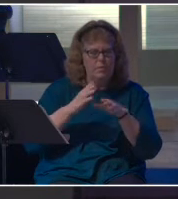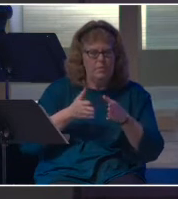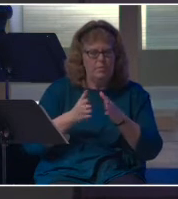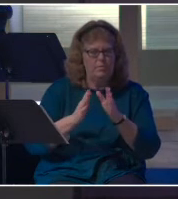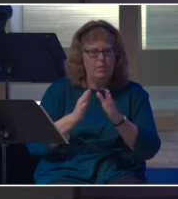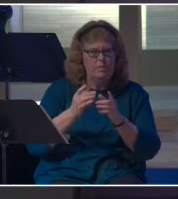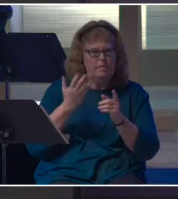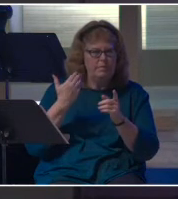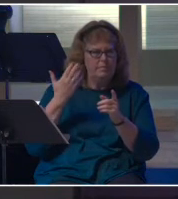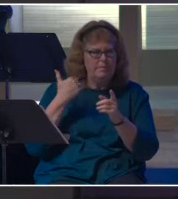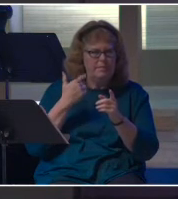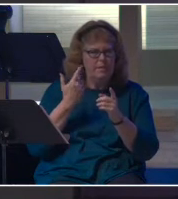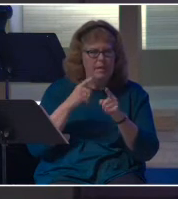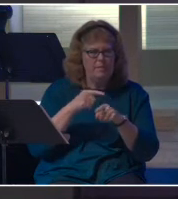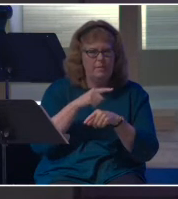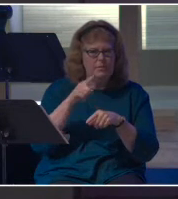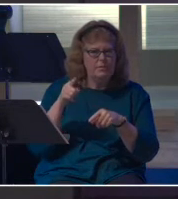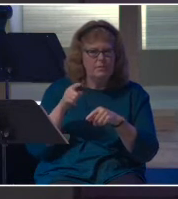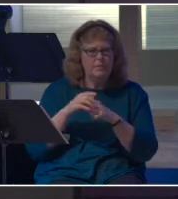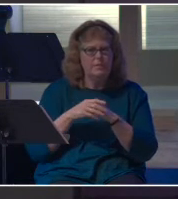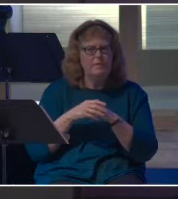Anybody ever been there before?